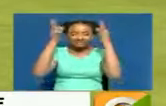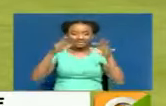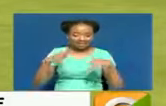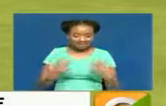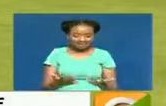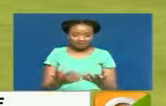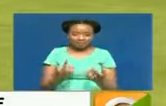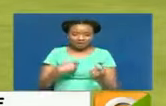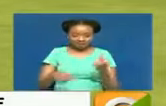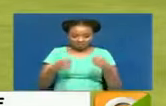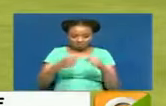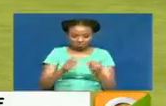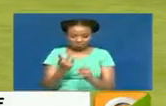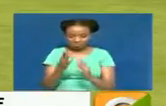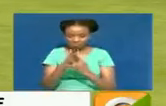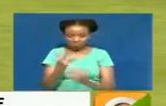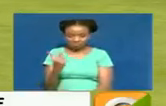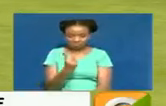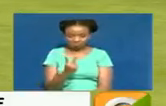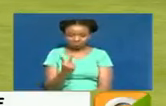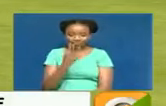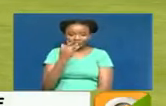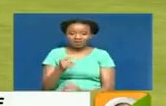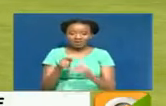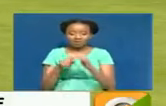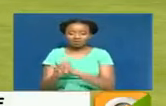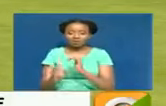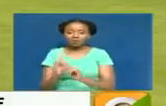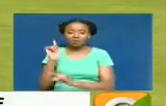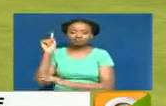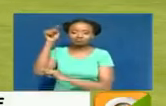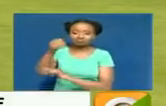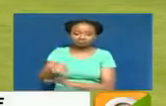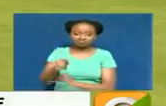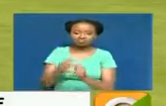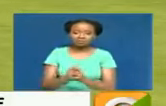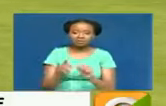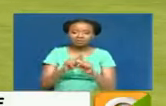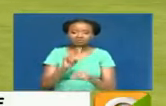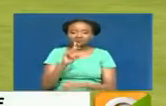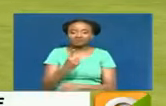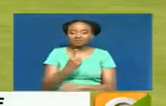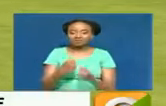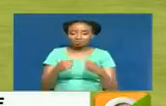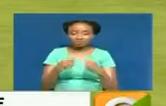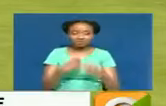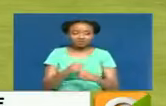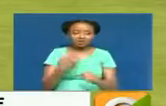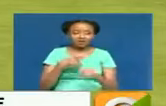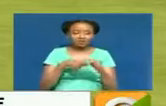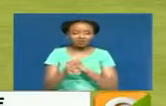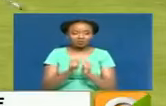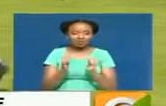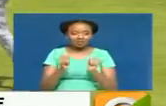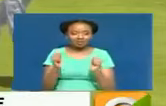playoff involving the trio. Malik, who carded 1 over par 71, the first three rounds, had an impressive score in the